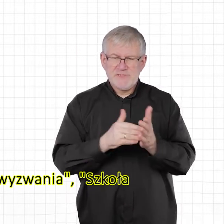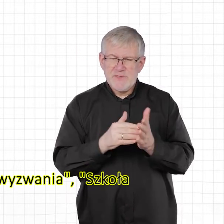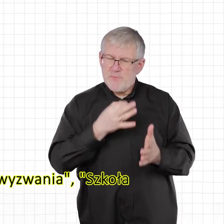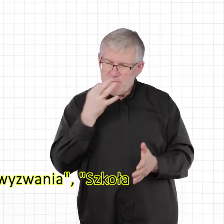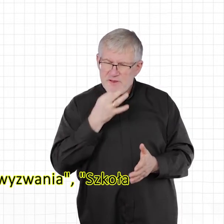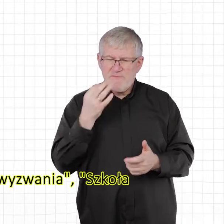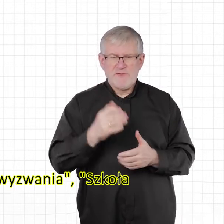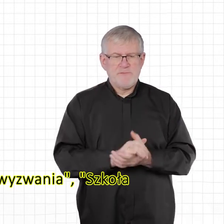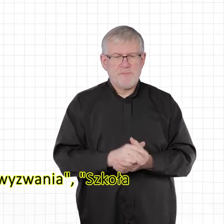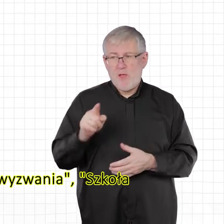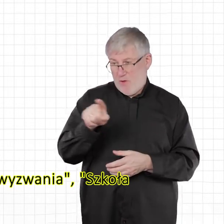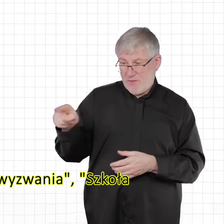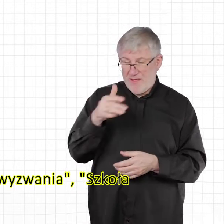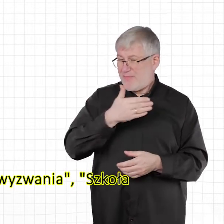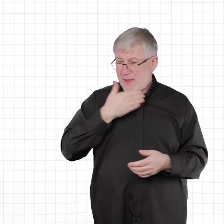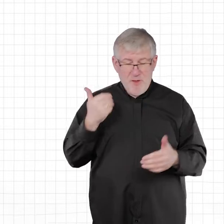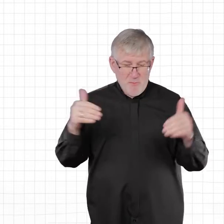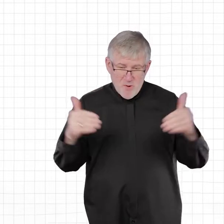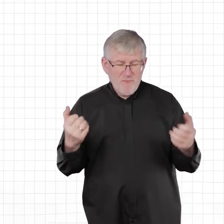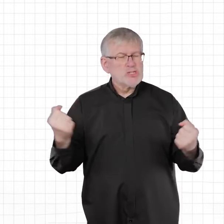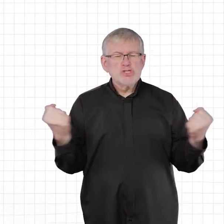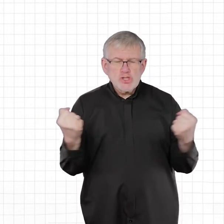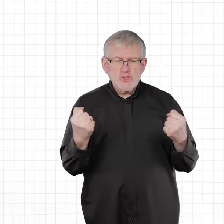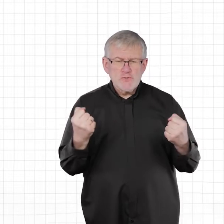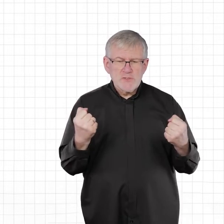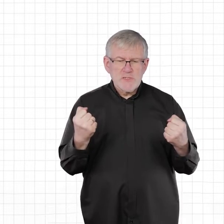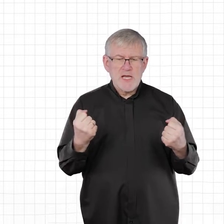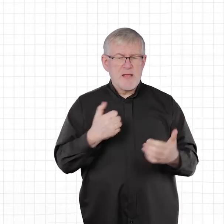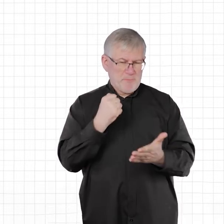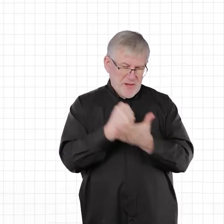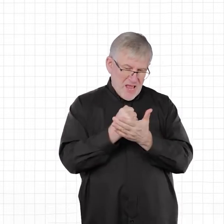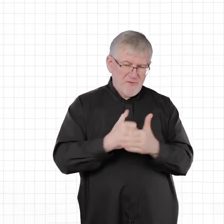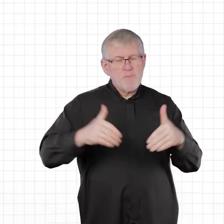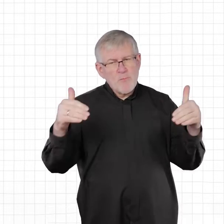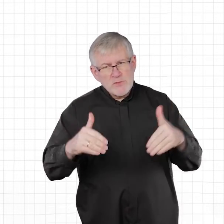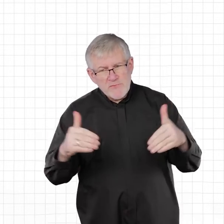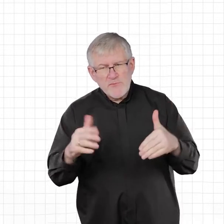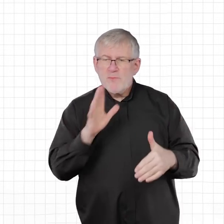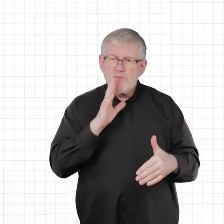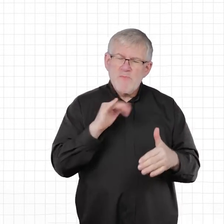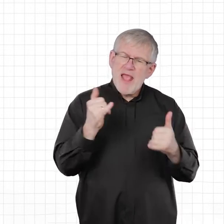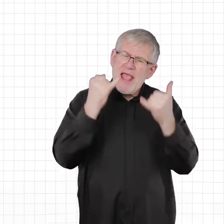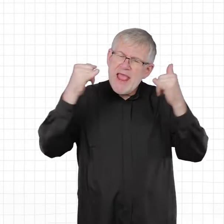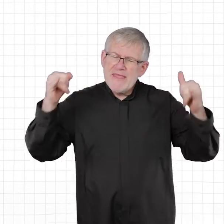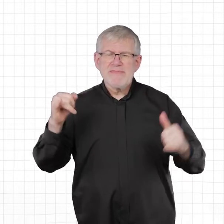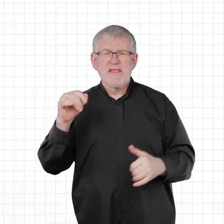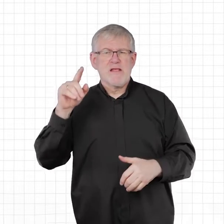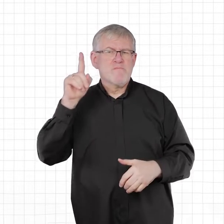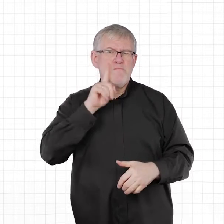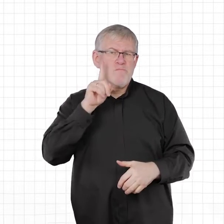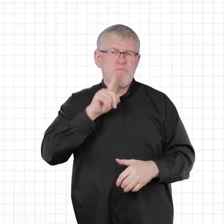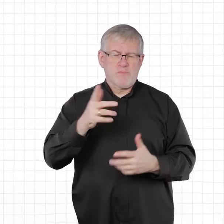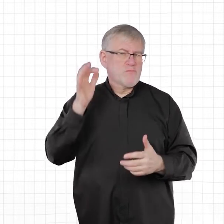are bringing it up? So that she will be sure that this issue matters not only for